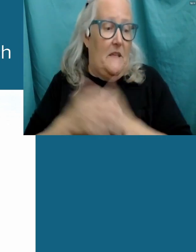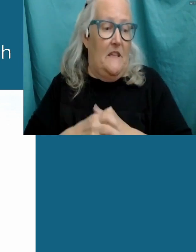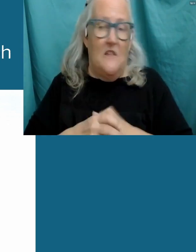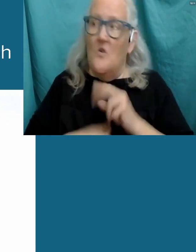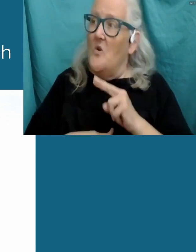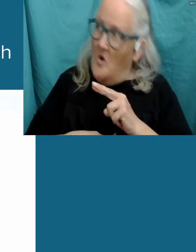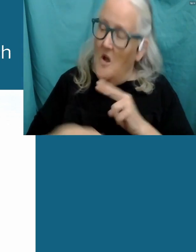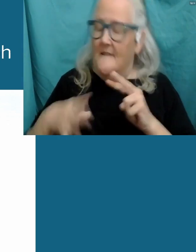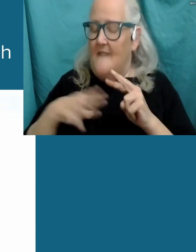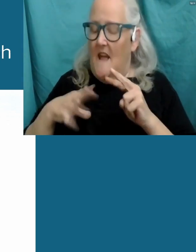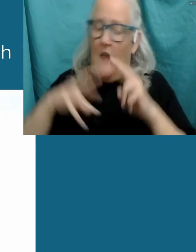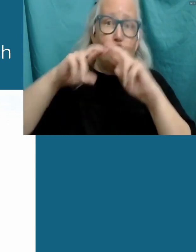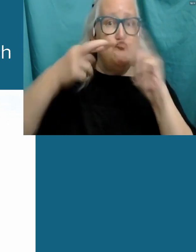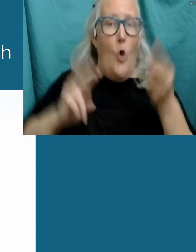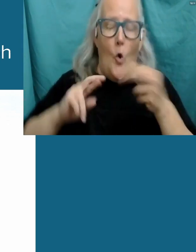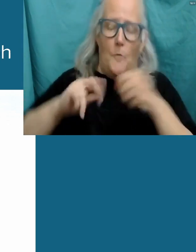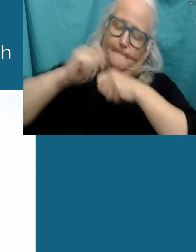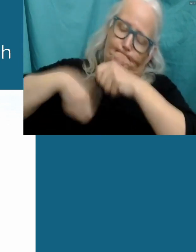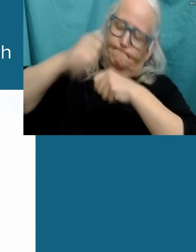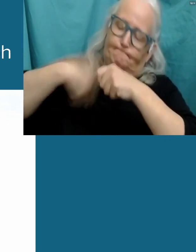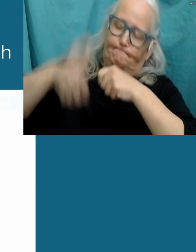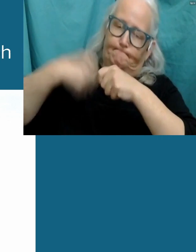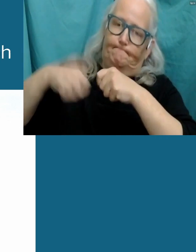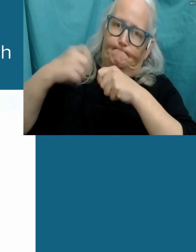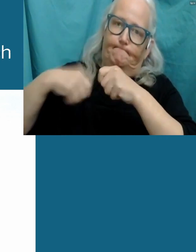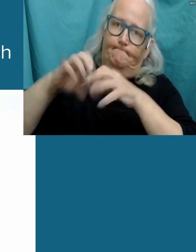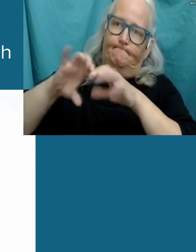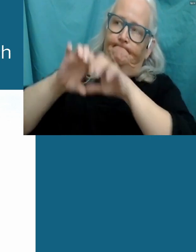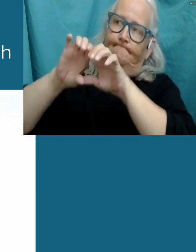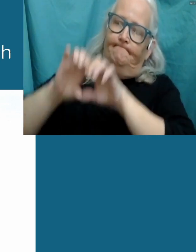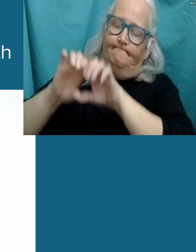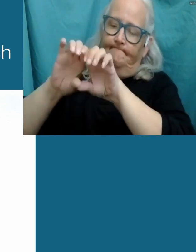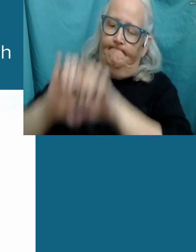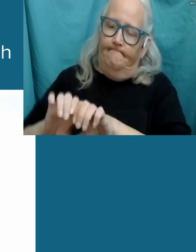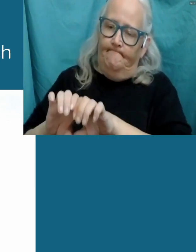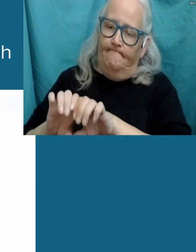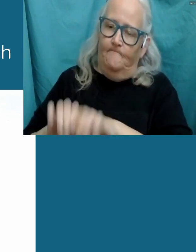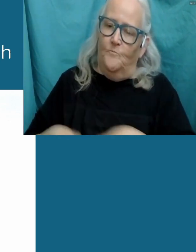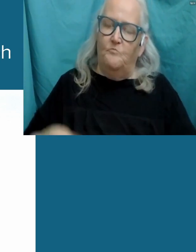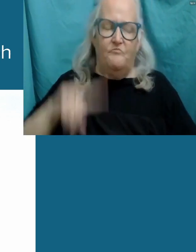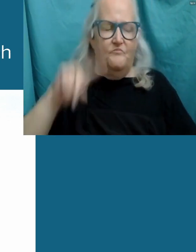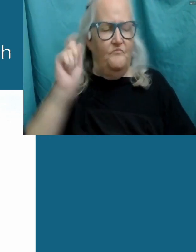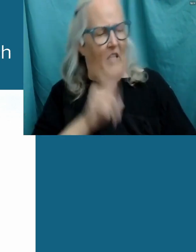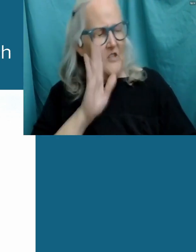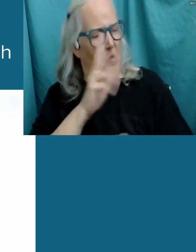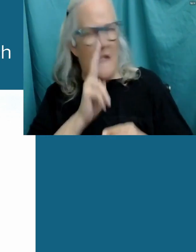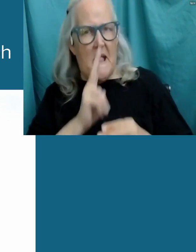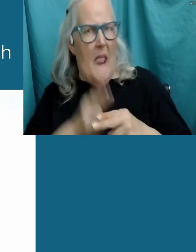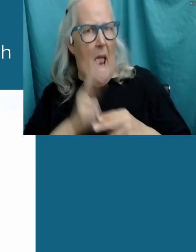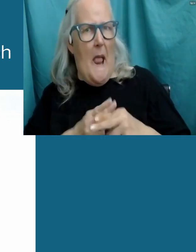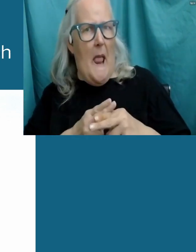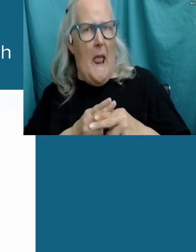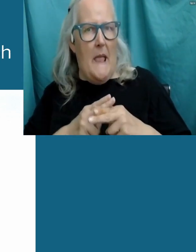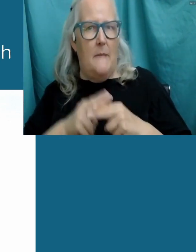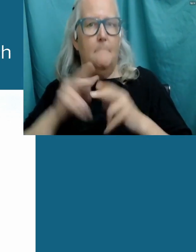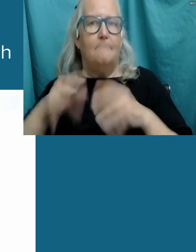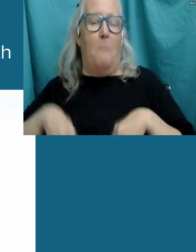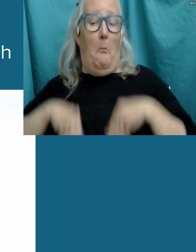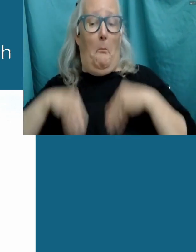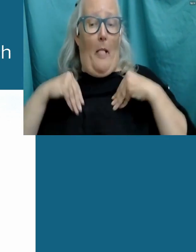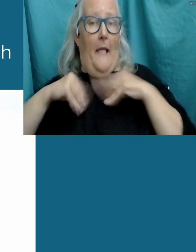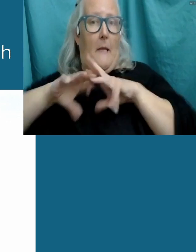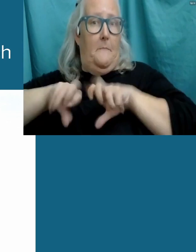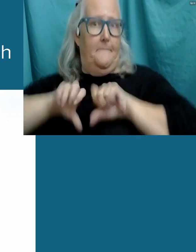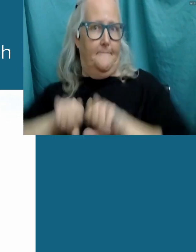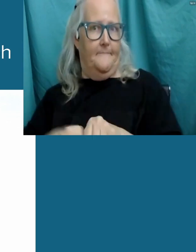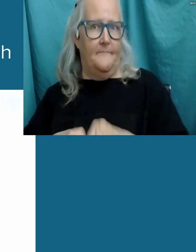Sam uses for an anchor. "What's your name then?" Sam asks, bunching the sheet under her arm. "I'm Agu."